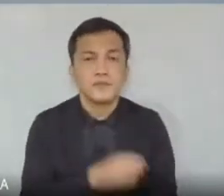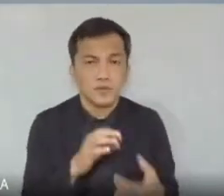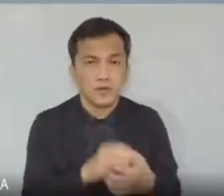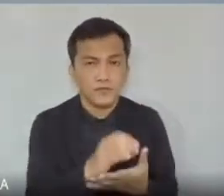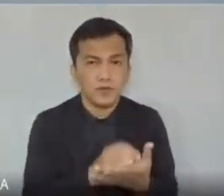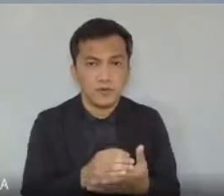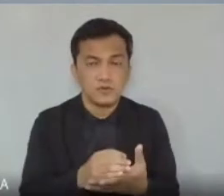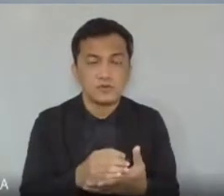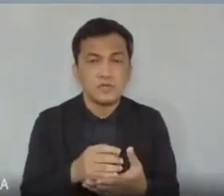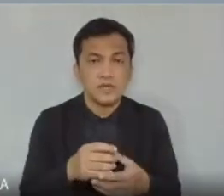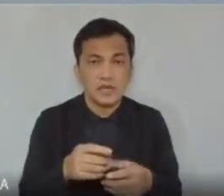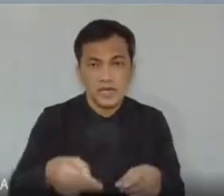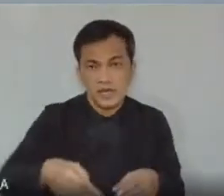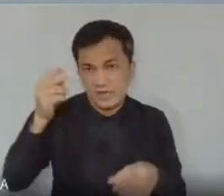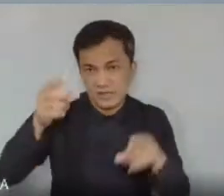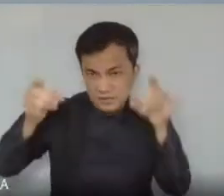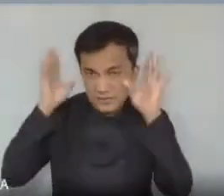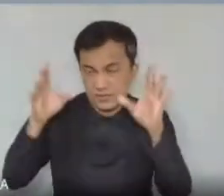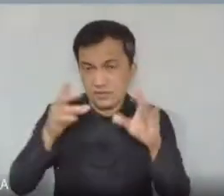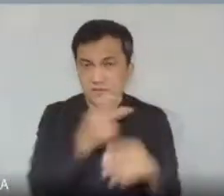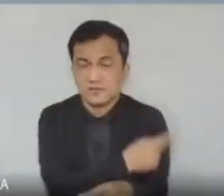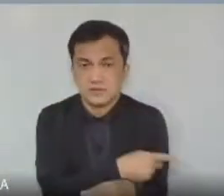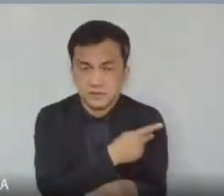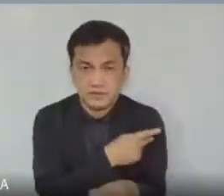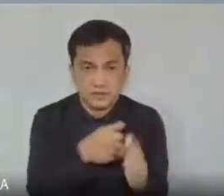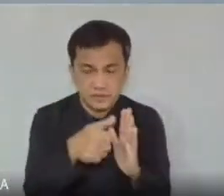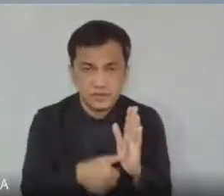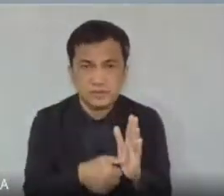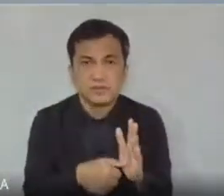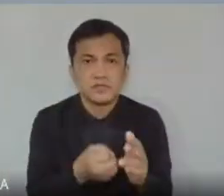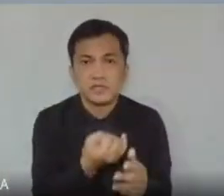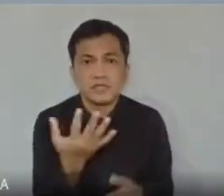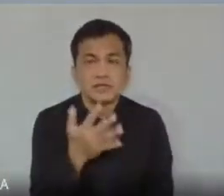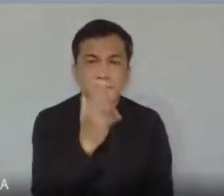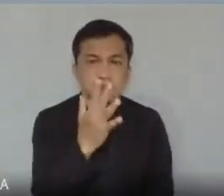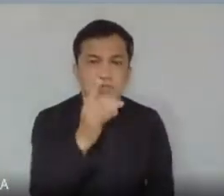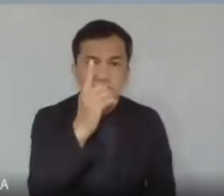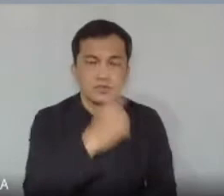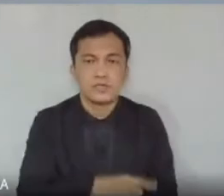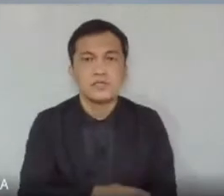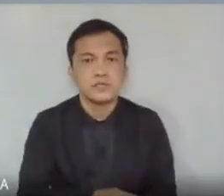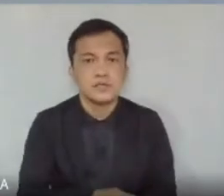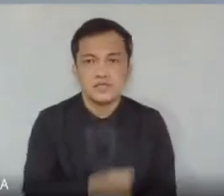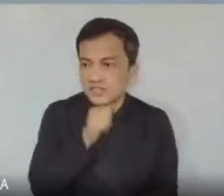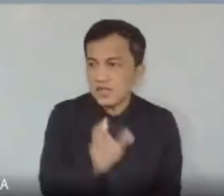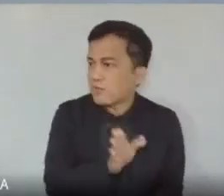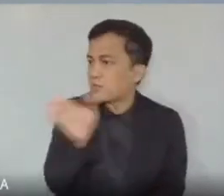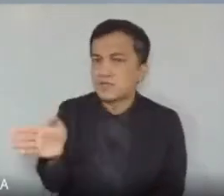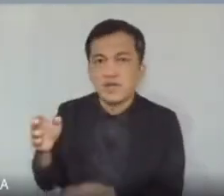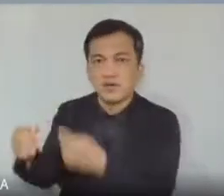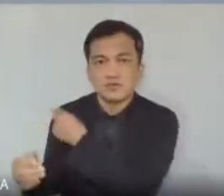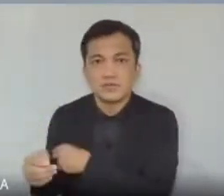clinics. Also, recently, we have a plan on putting up a call center. We will be housing our